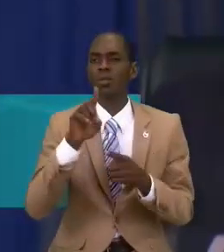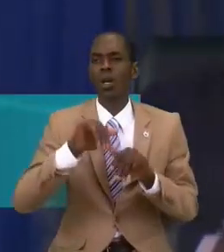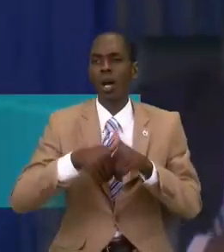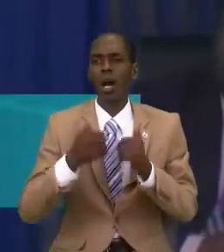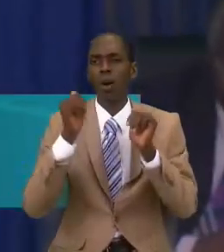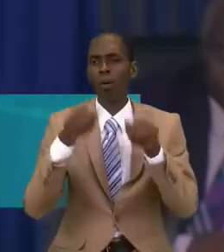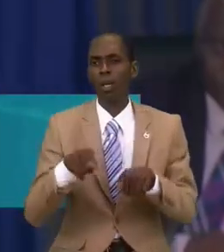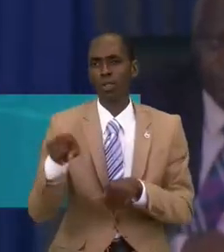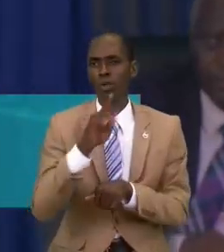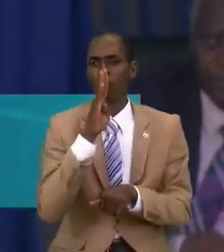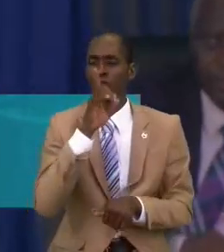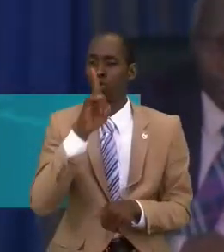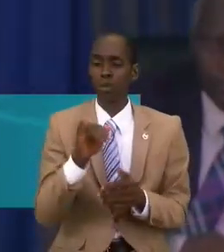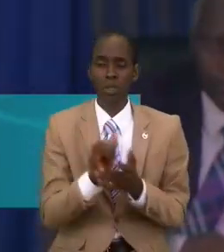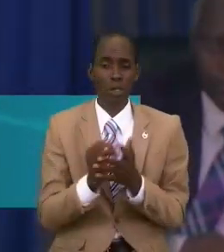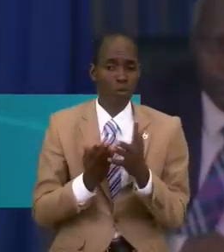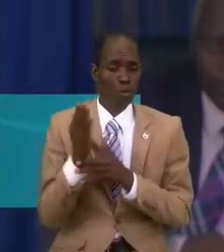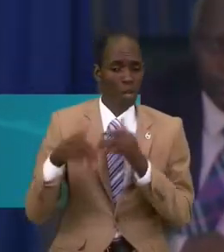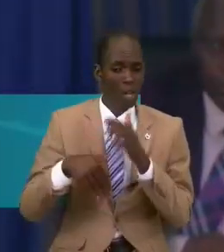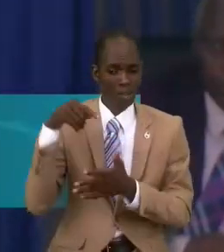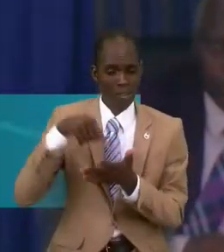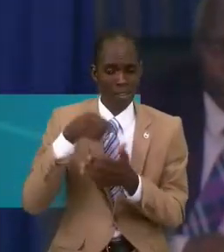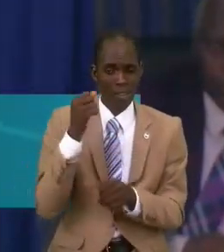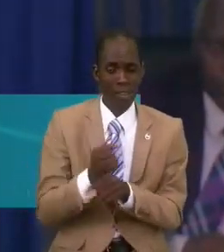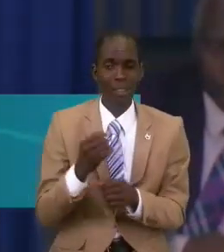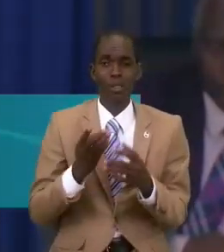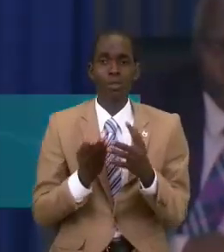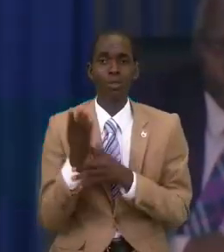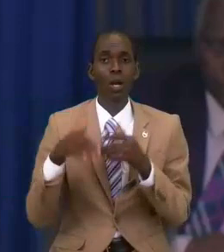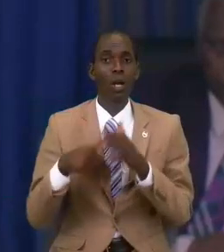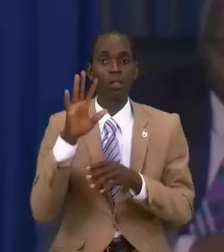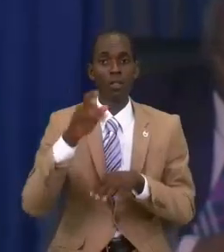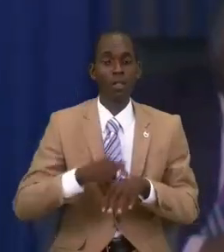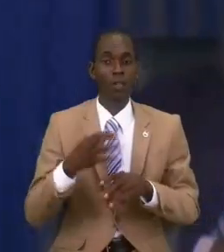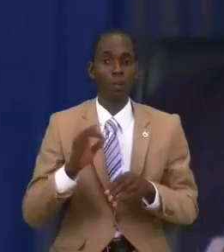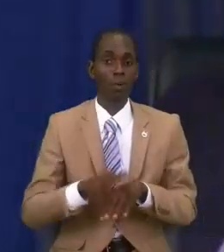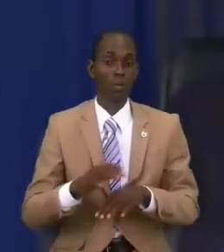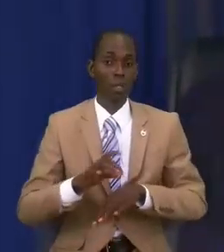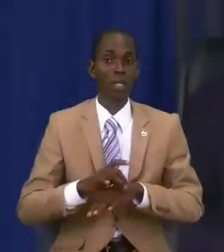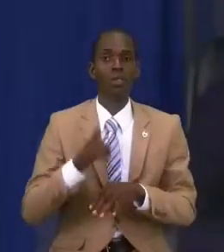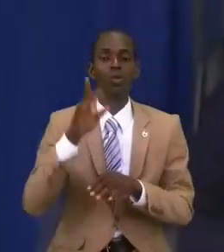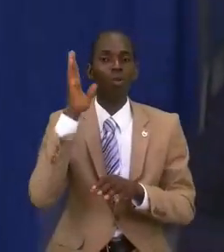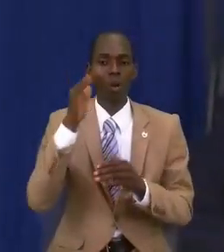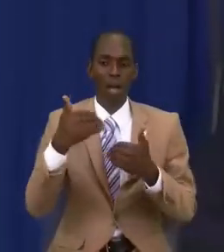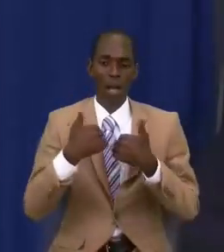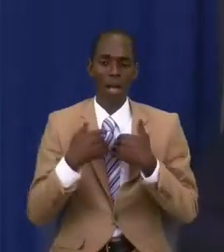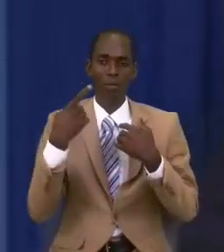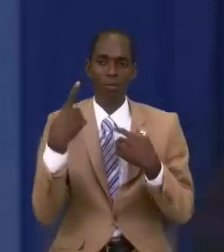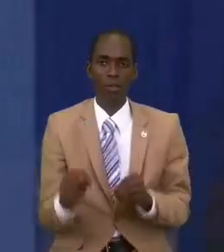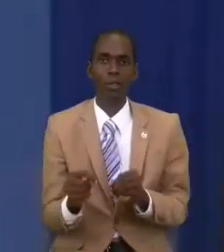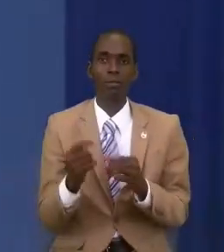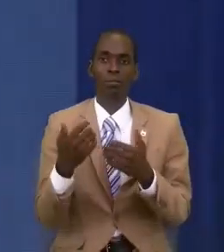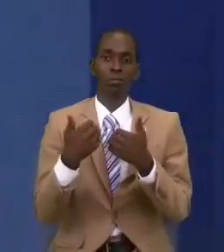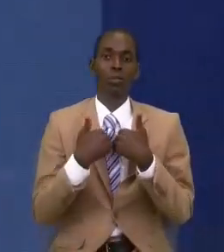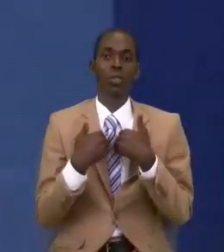can have the provision and you can have the perfection, the completeness of everything that